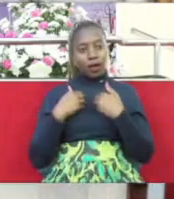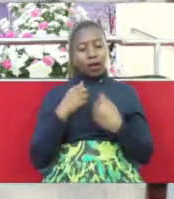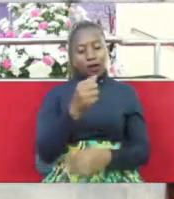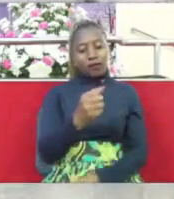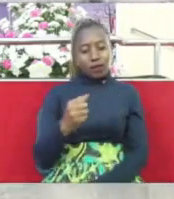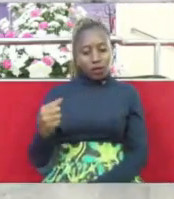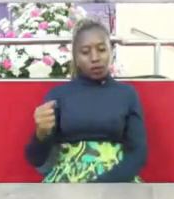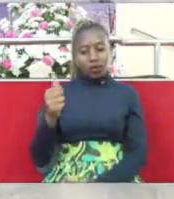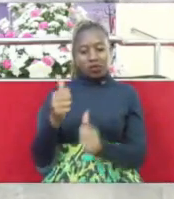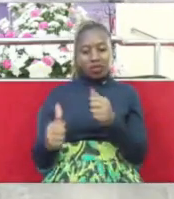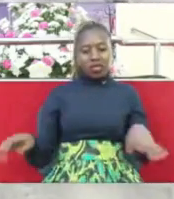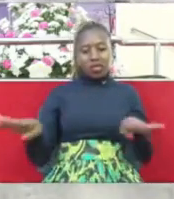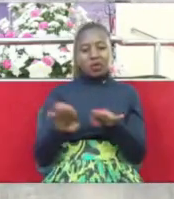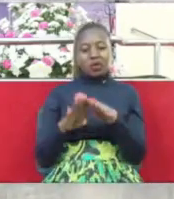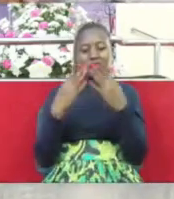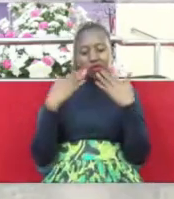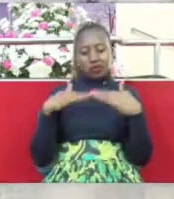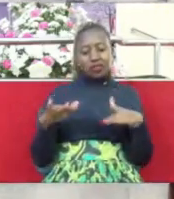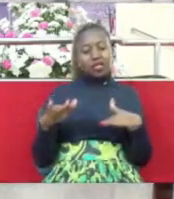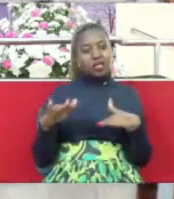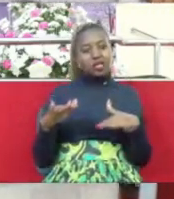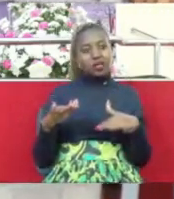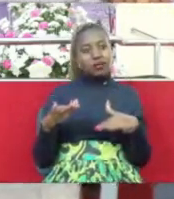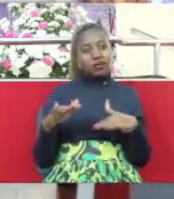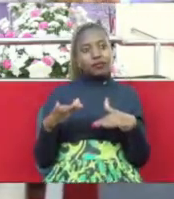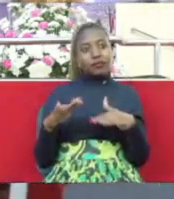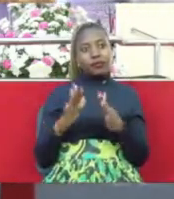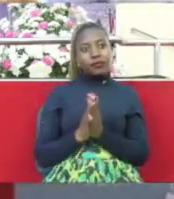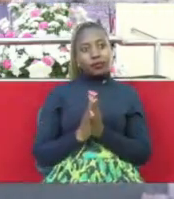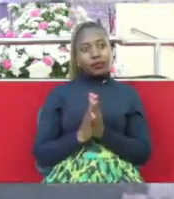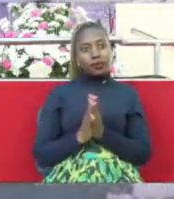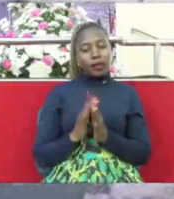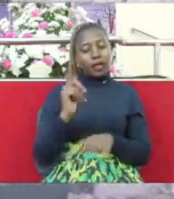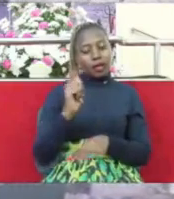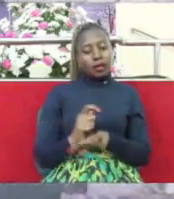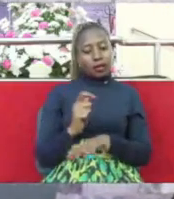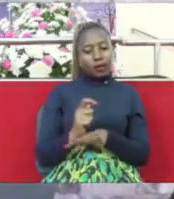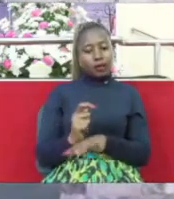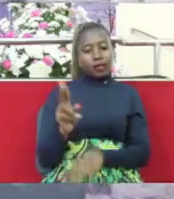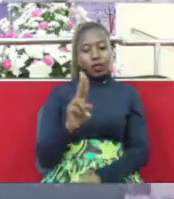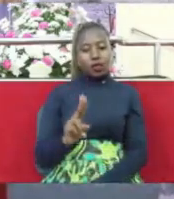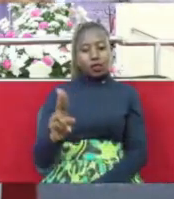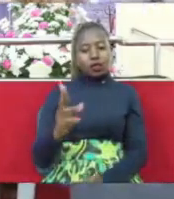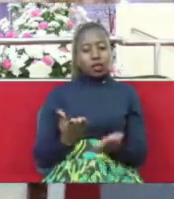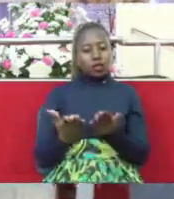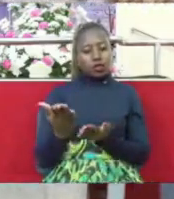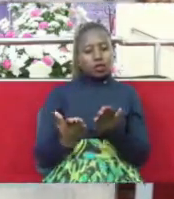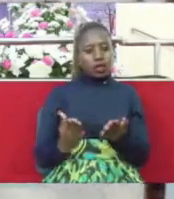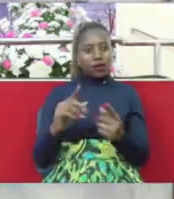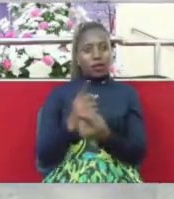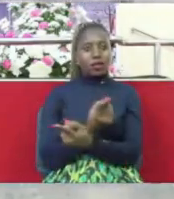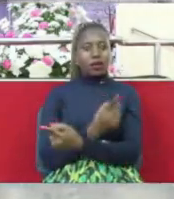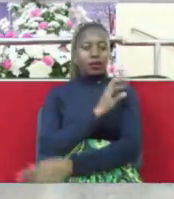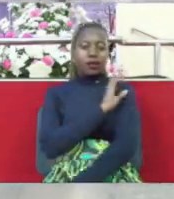umefungwa na Yesu anabisha? That temple that you've been using to serve on the altar, to serve in whichever whichever capacity you're serving, are you serving